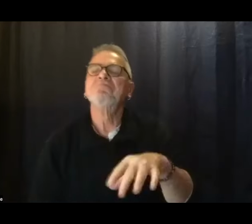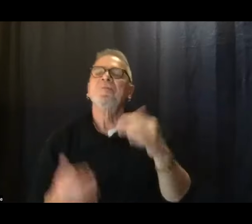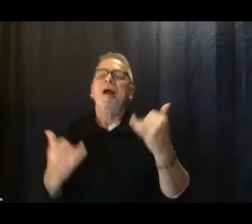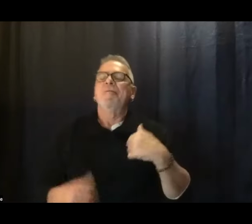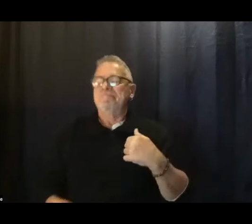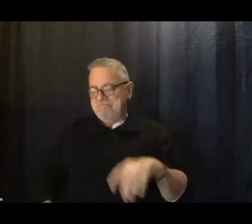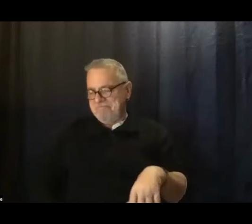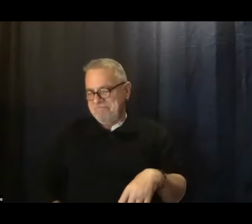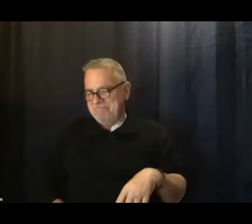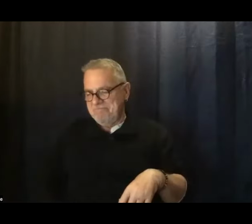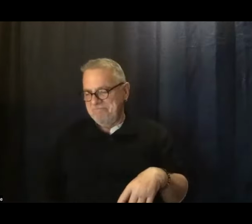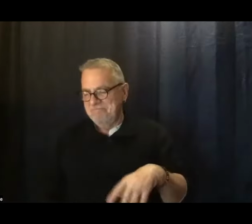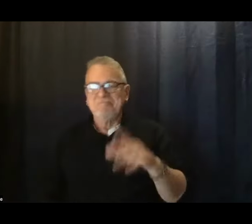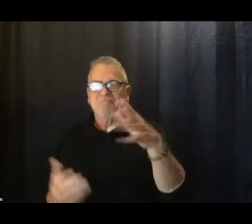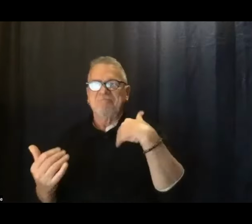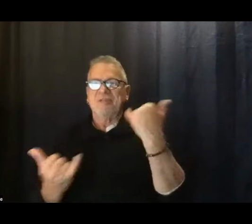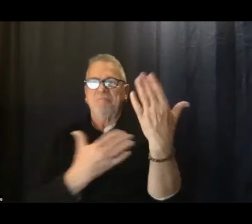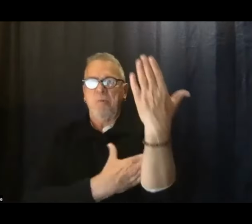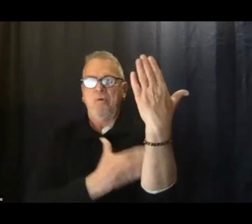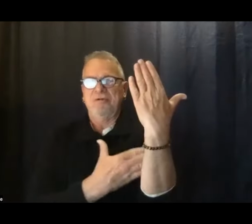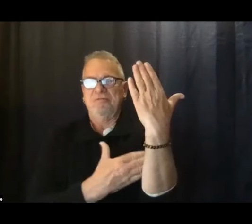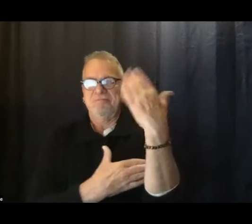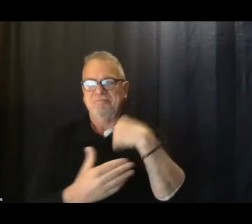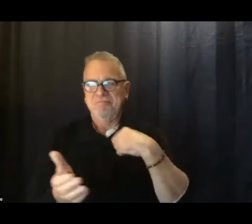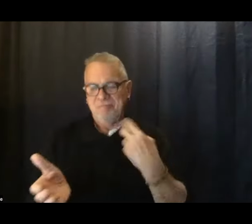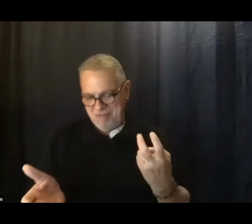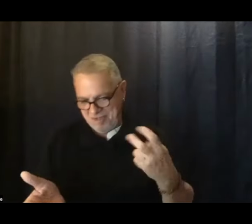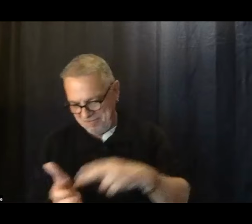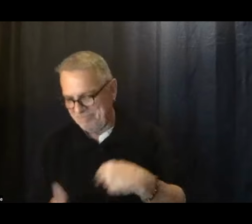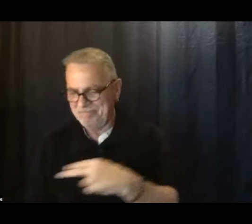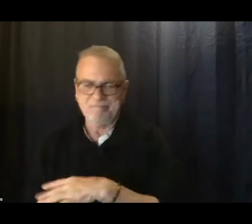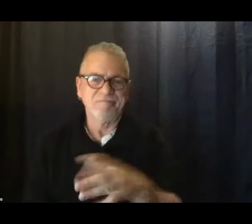I just fingerspelled, right? Cartoon, might go back to that.